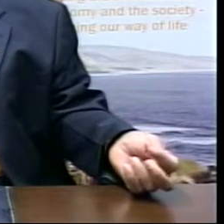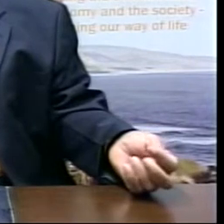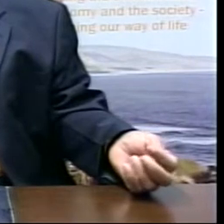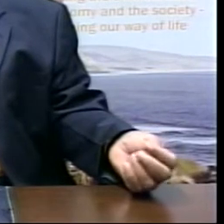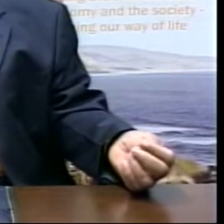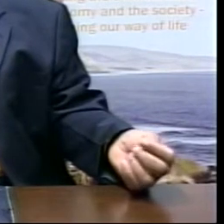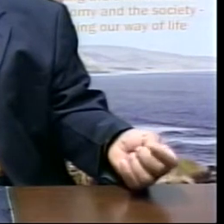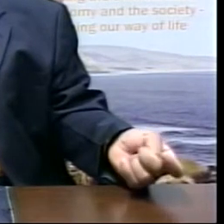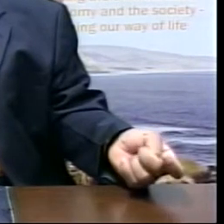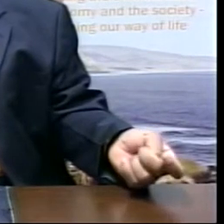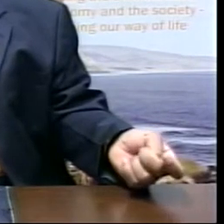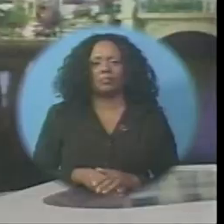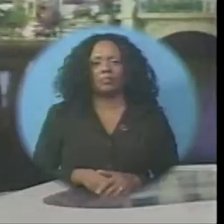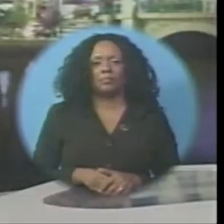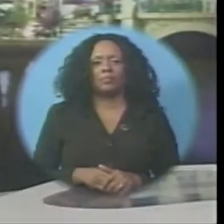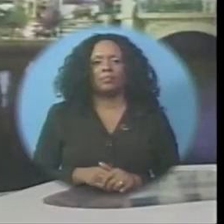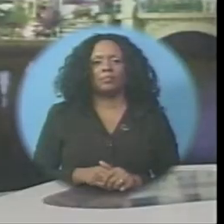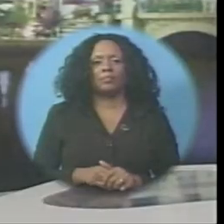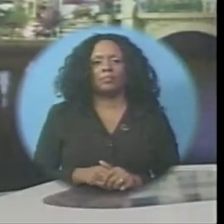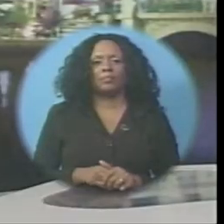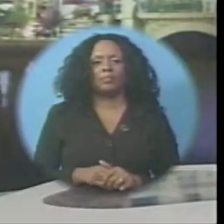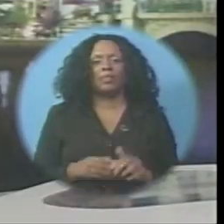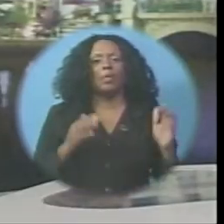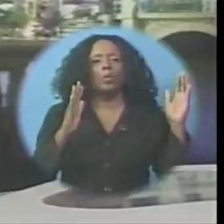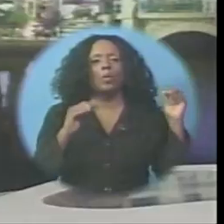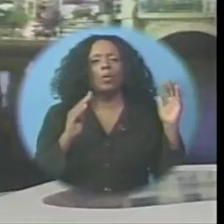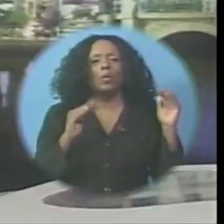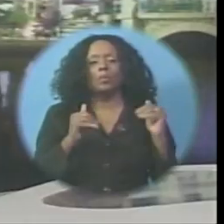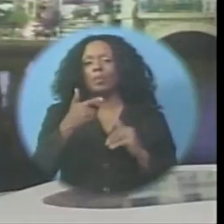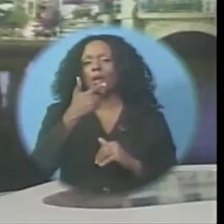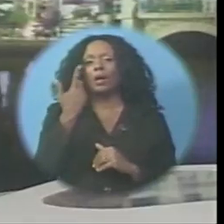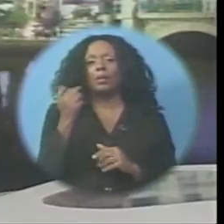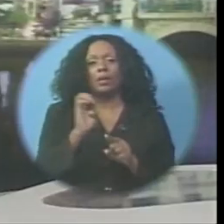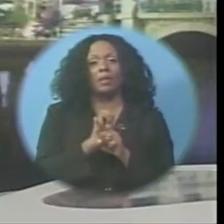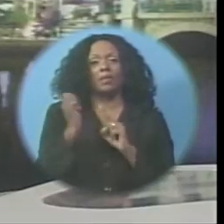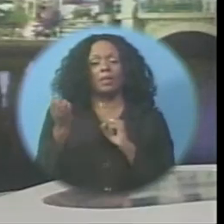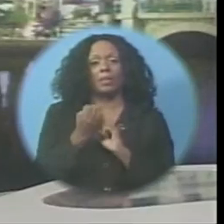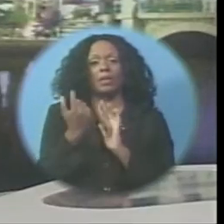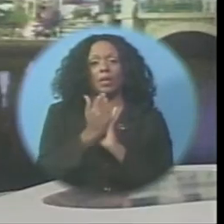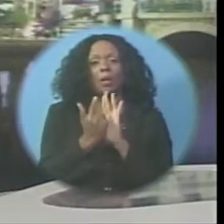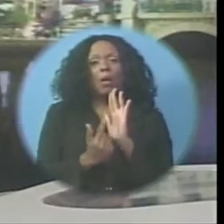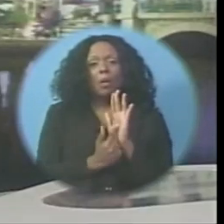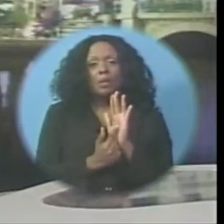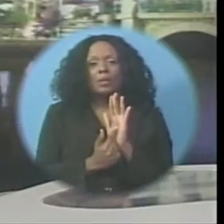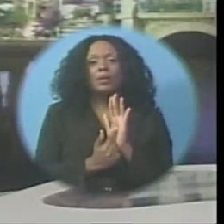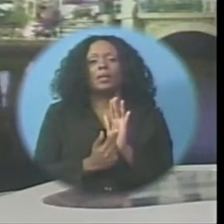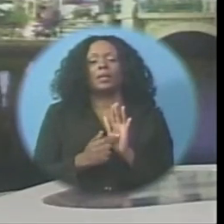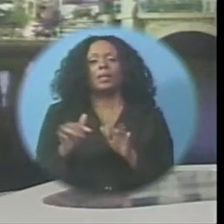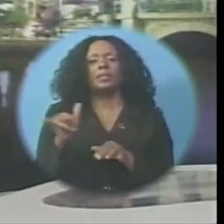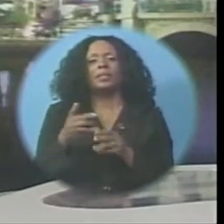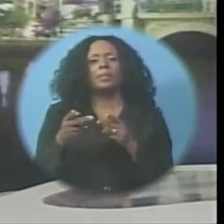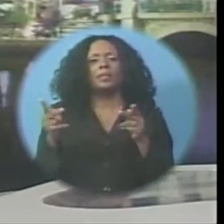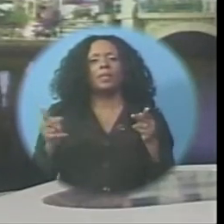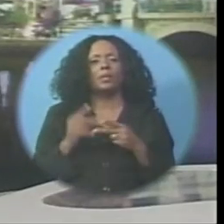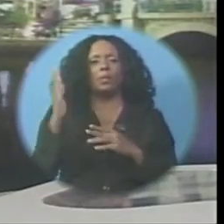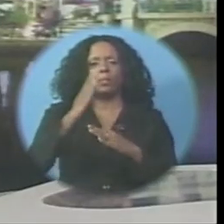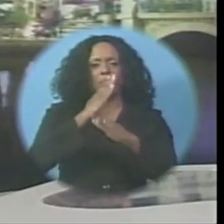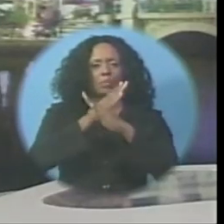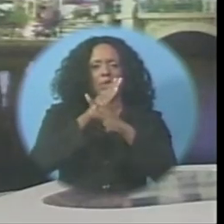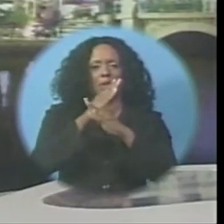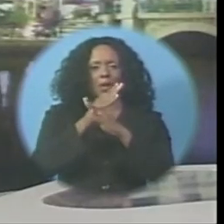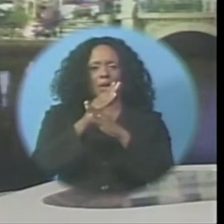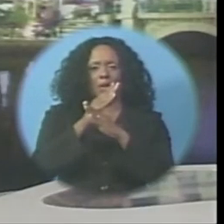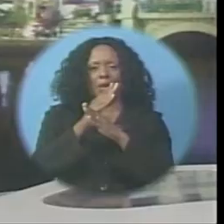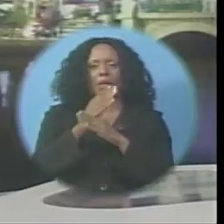is on our radar. Well, it's hoped that through the Environment Act, the Chancery Lane wetland will be preserved and protected under the